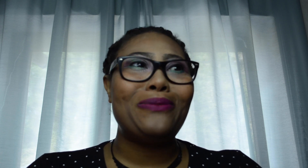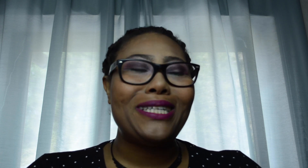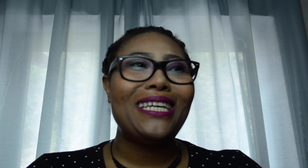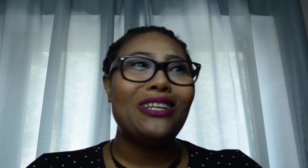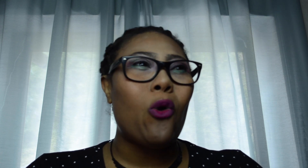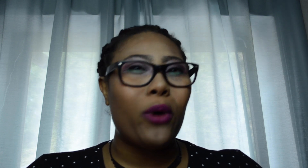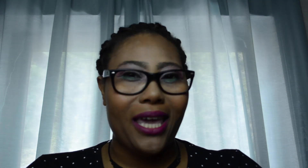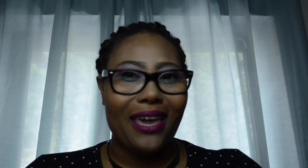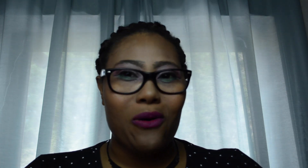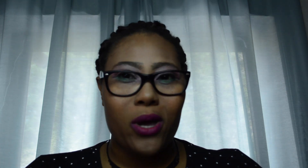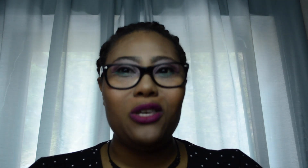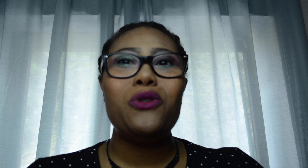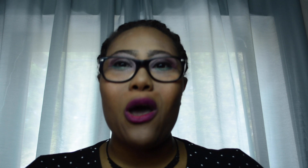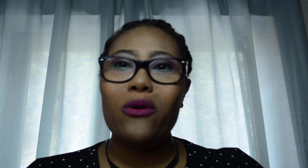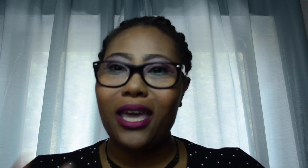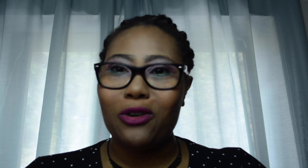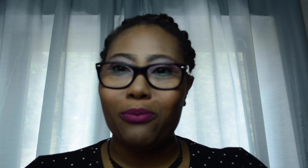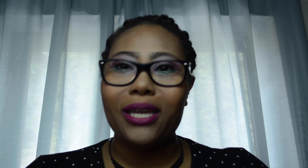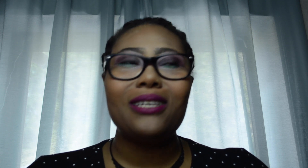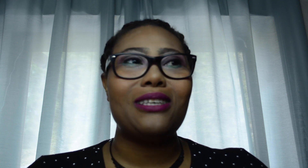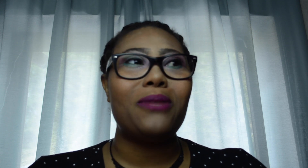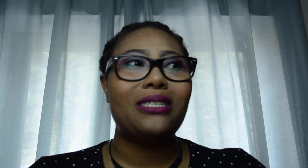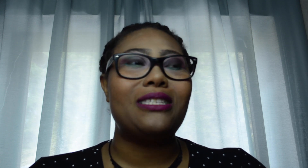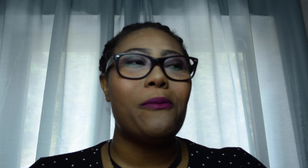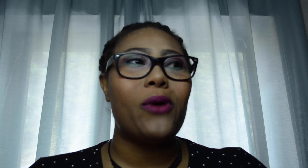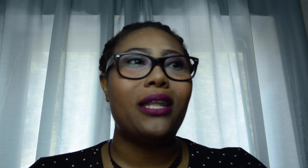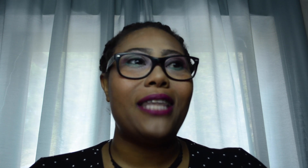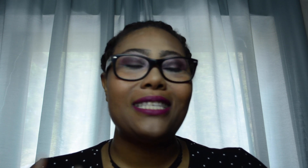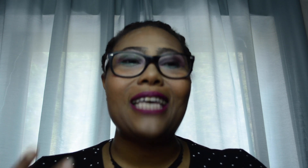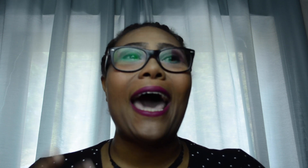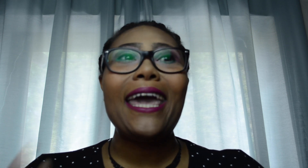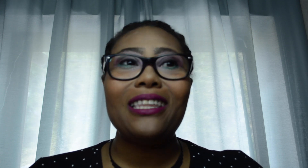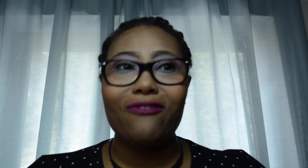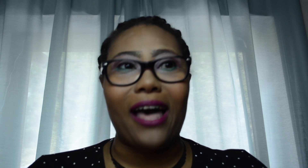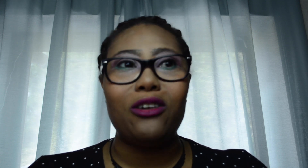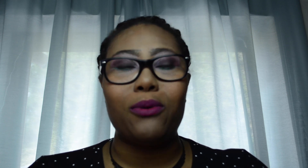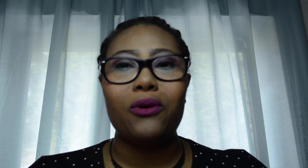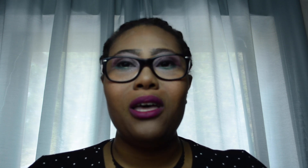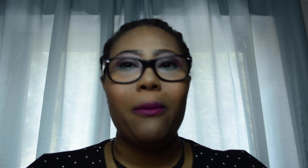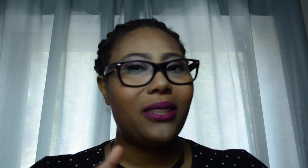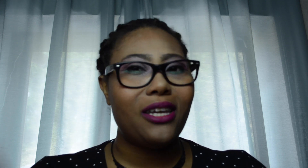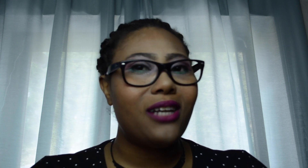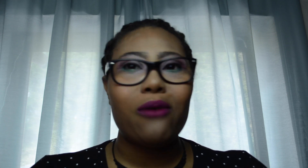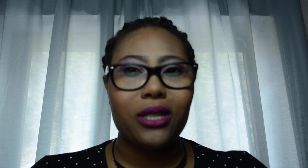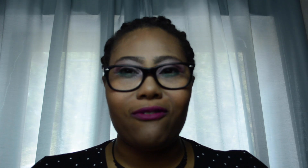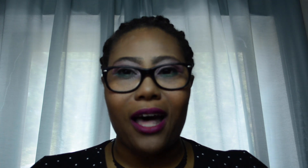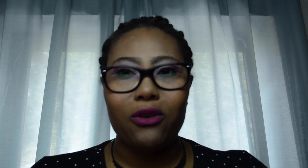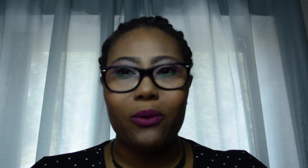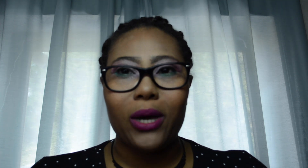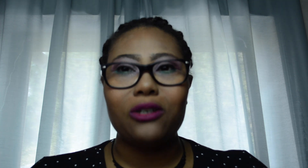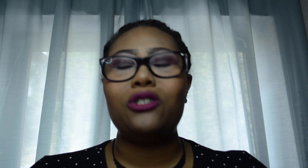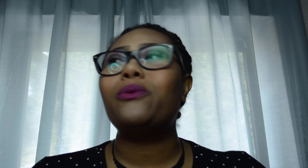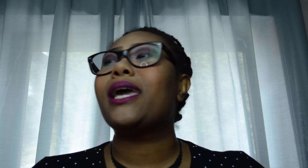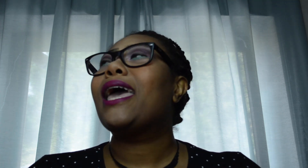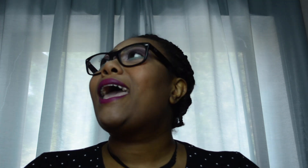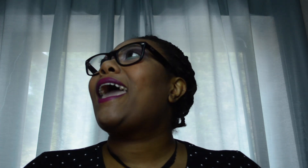really, really annoying when you know that you're bringing something to someone that is highly valuable, but they're not really valuing